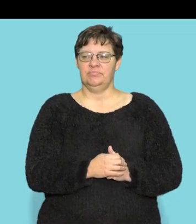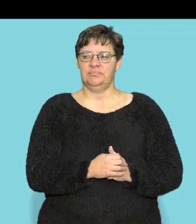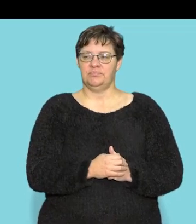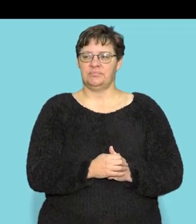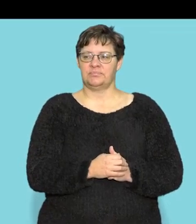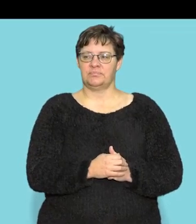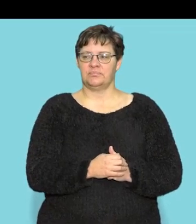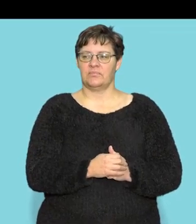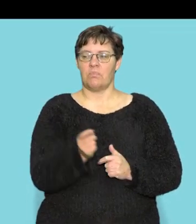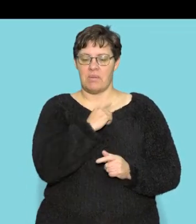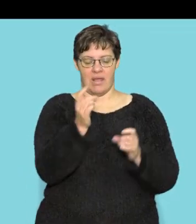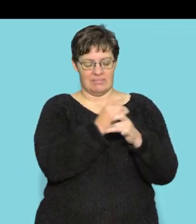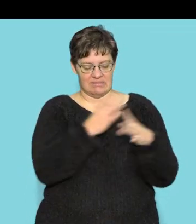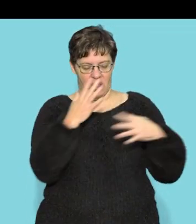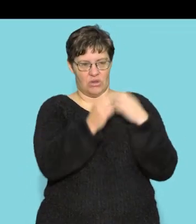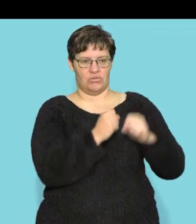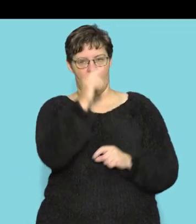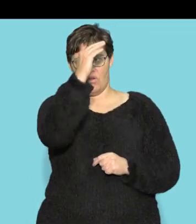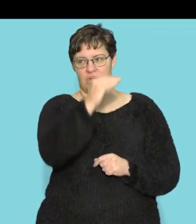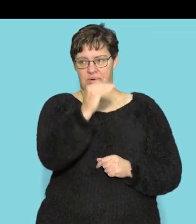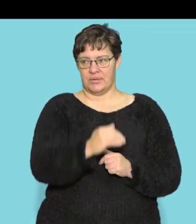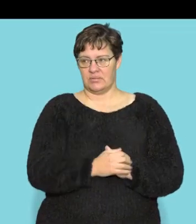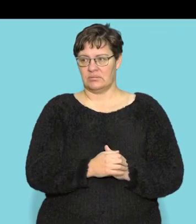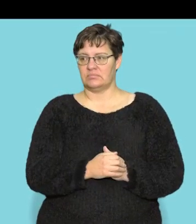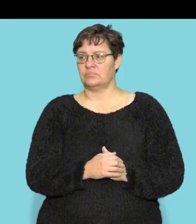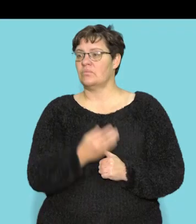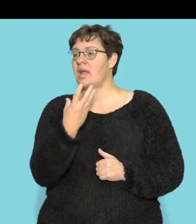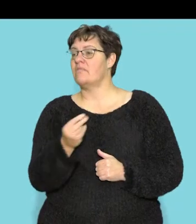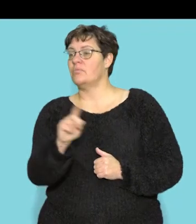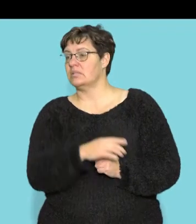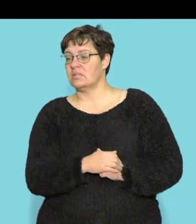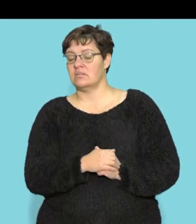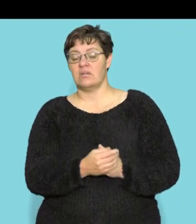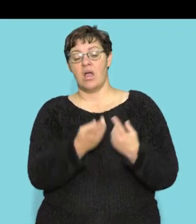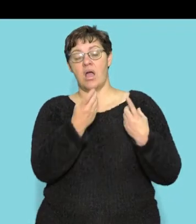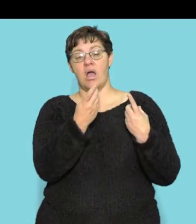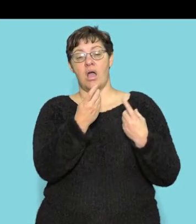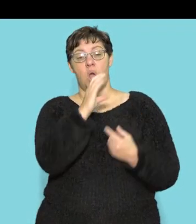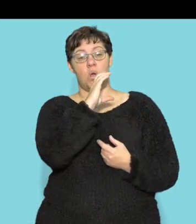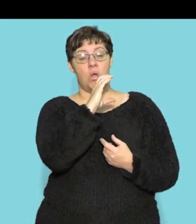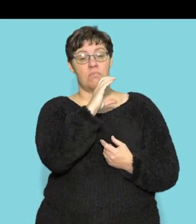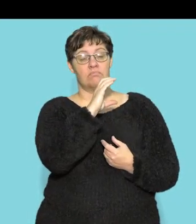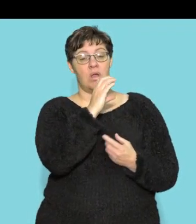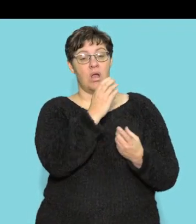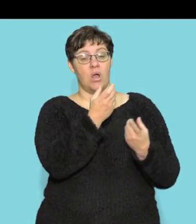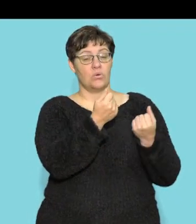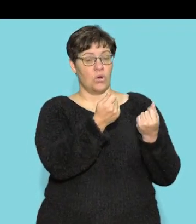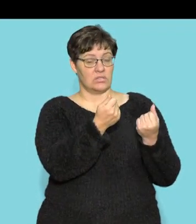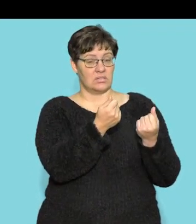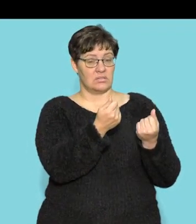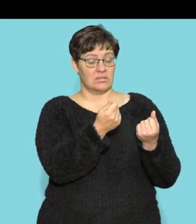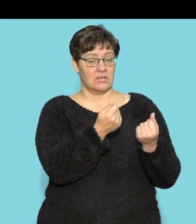your balances at the beginning of the year. Okay, what do you have there? You have the cost price, you've got